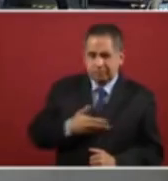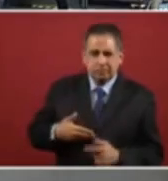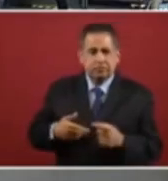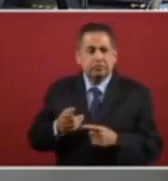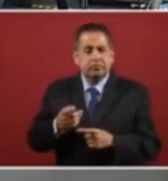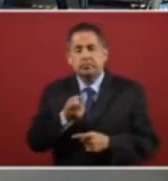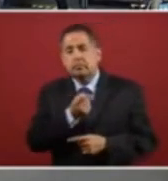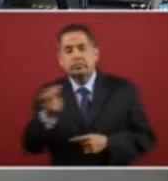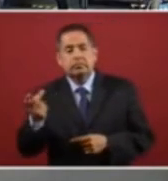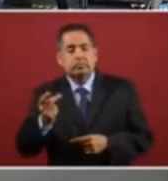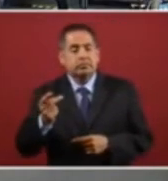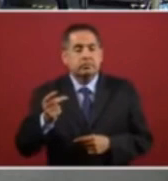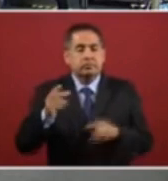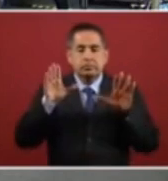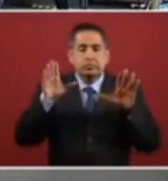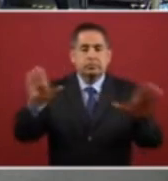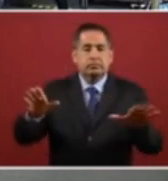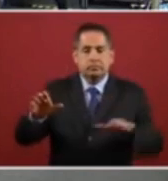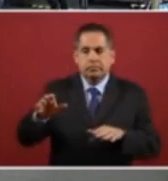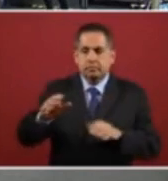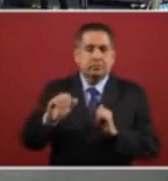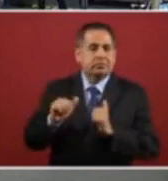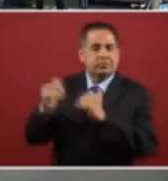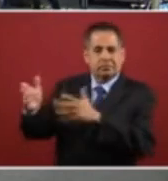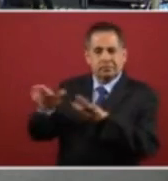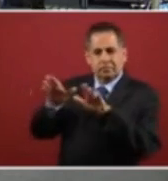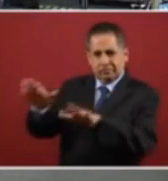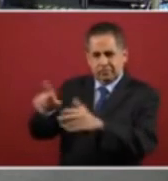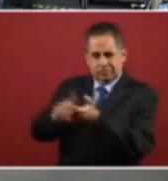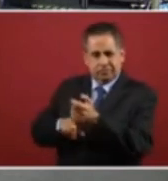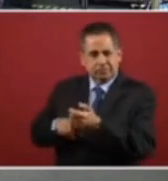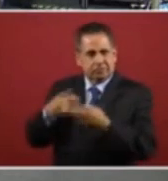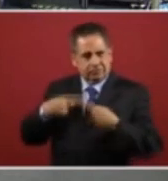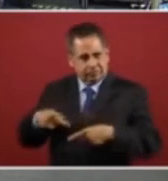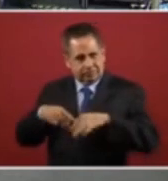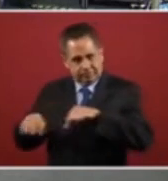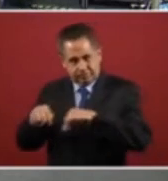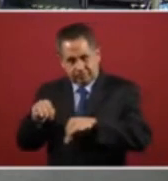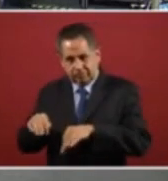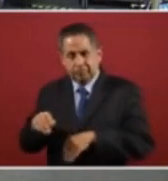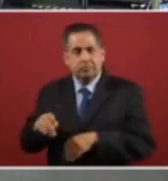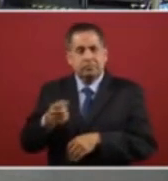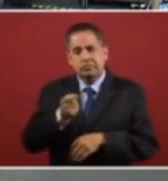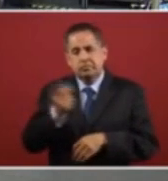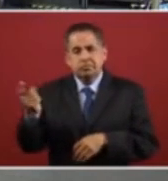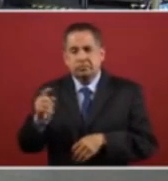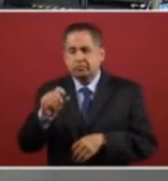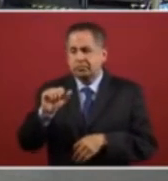So, Mr. President, regarding the workers that are outside,